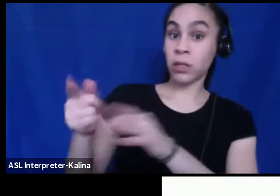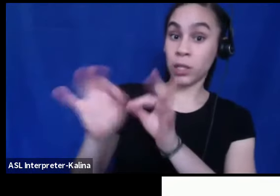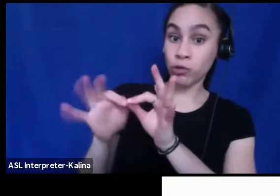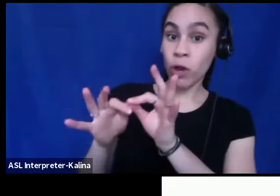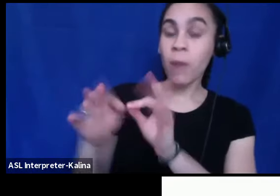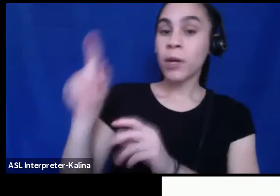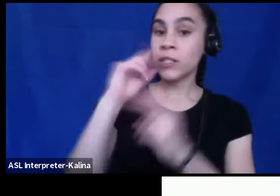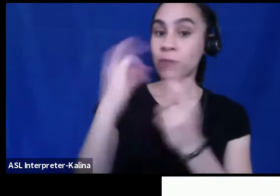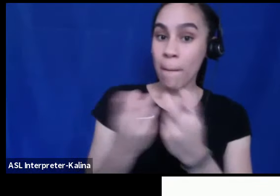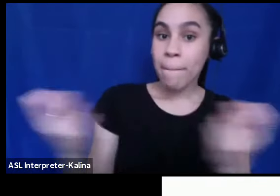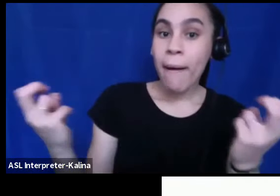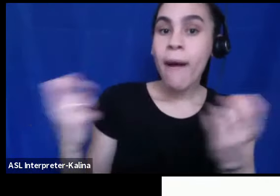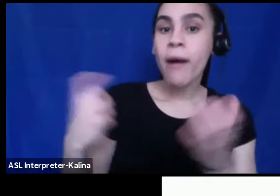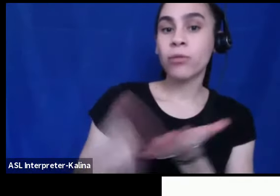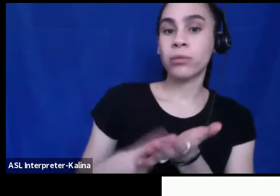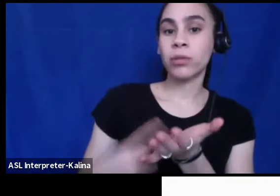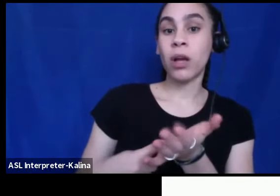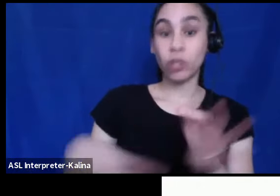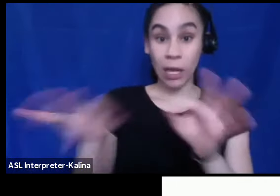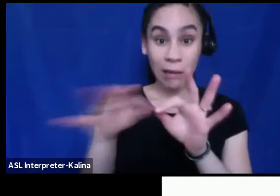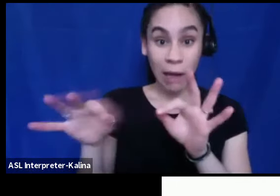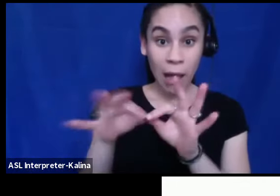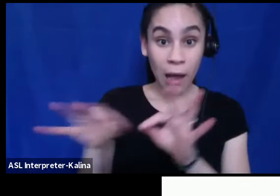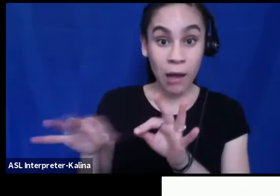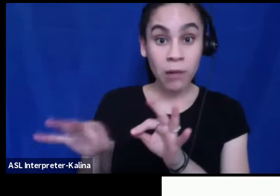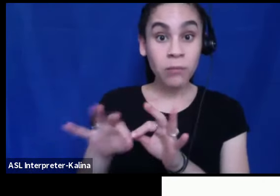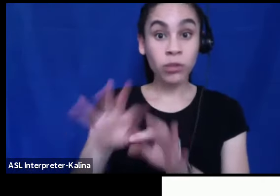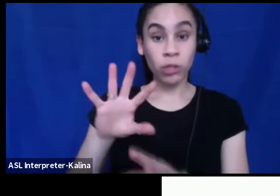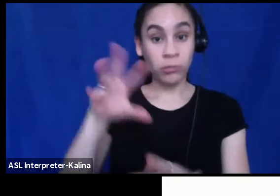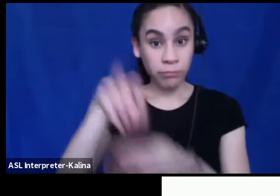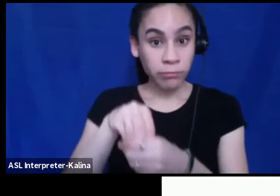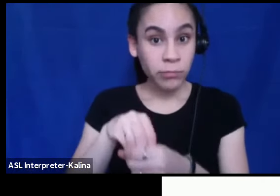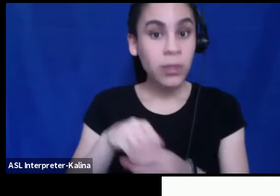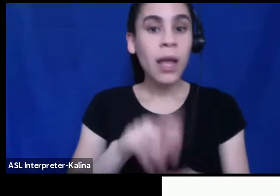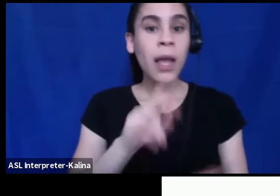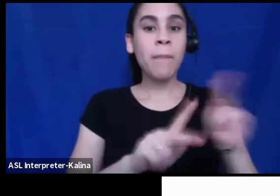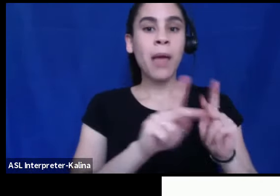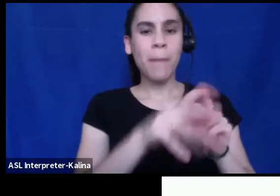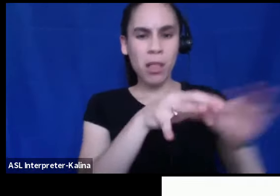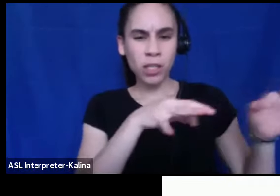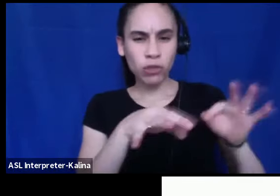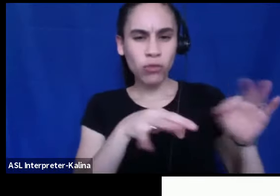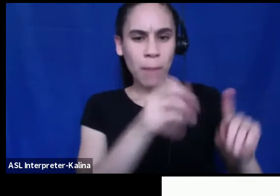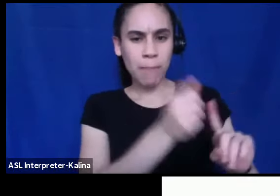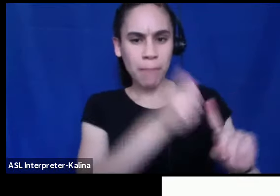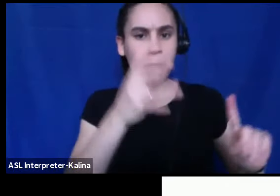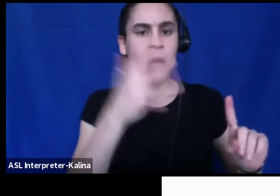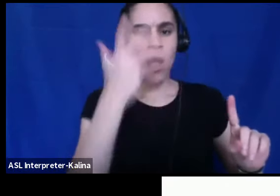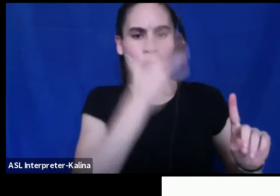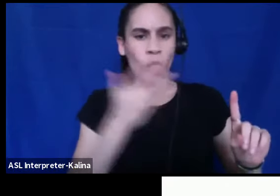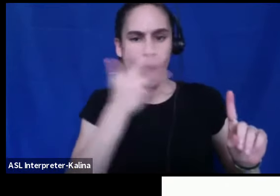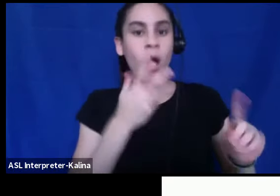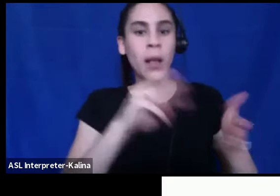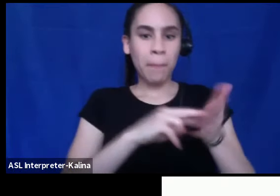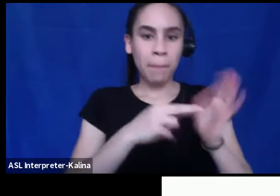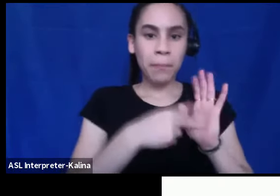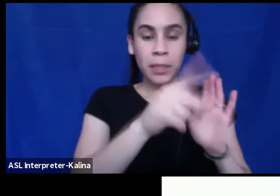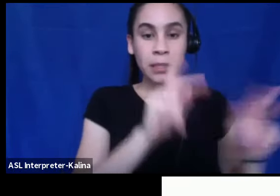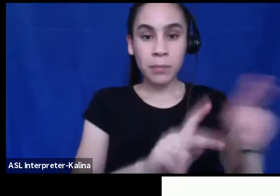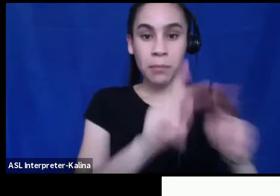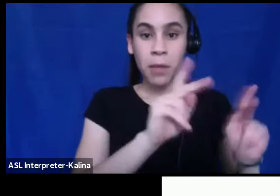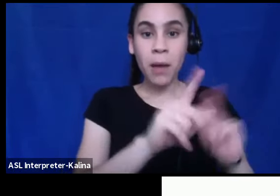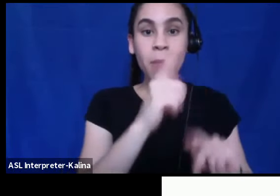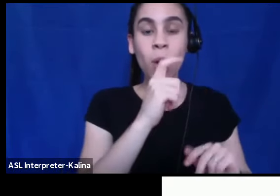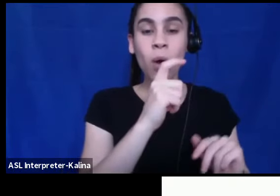panel discussions, having captioning in real time, people describing how they look and allowing someone who's blind or low vision to understand